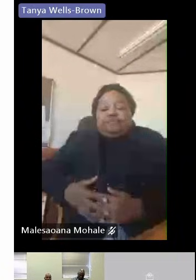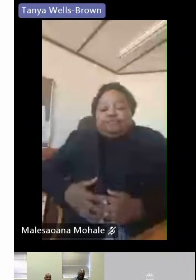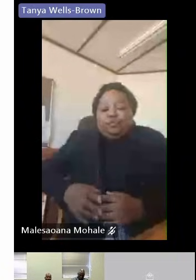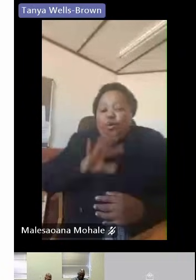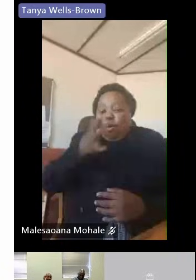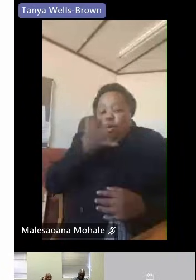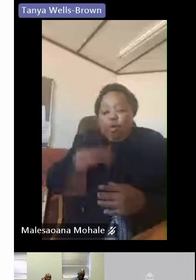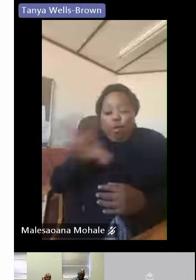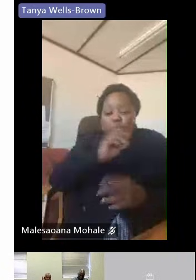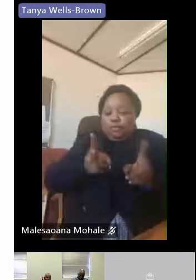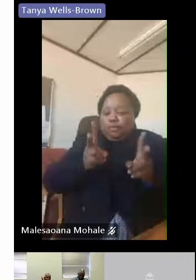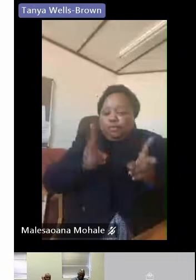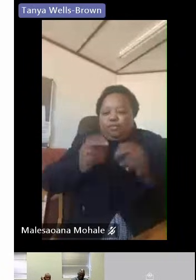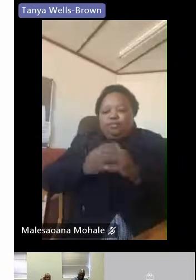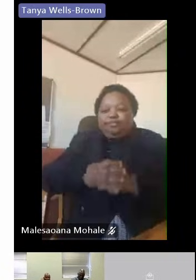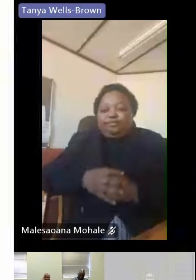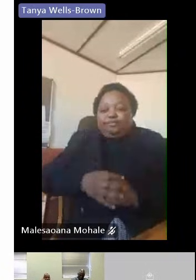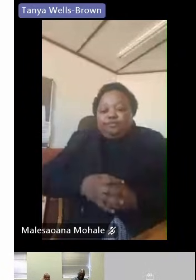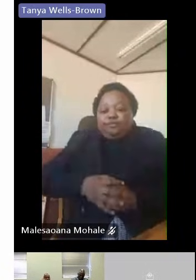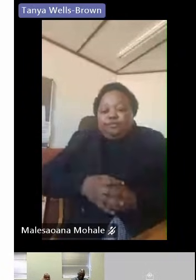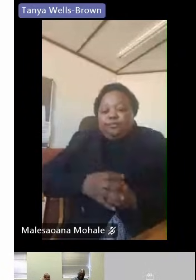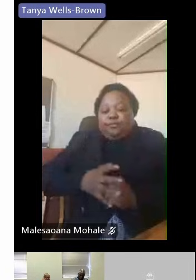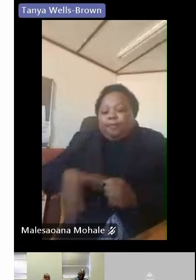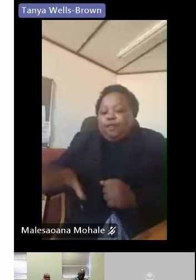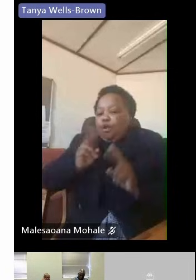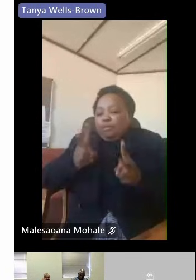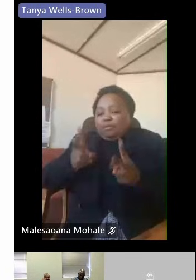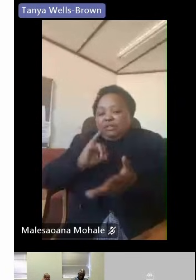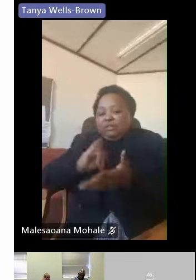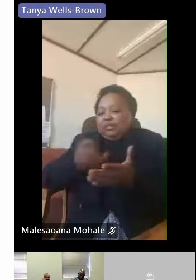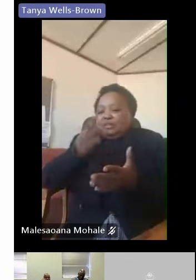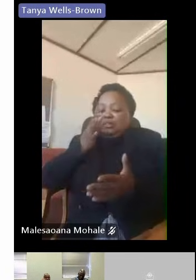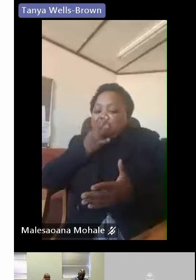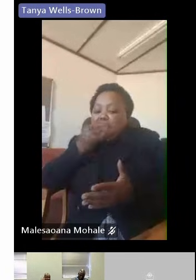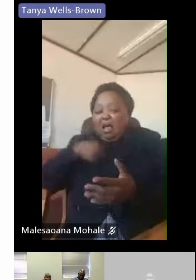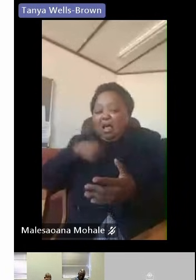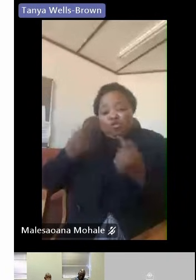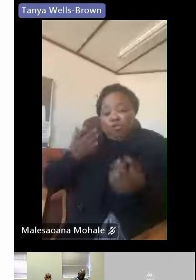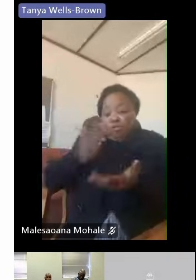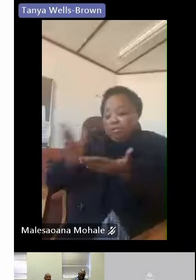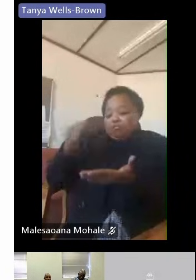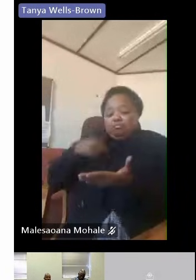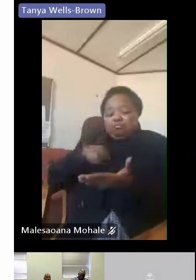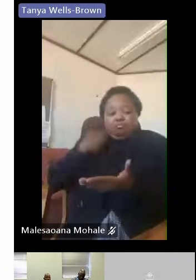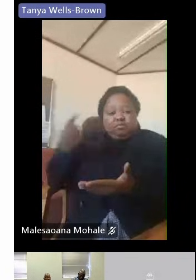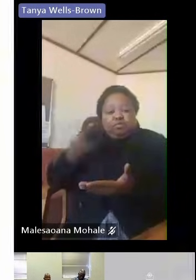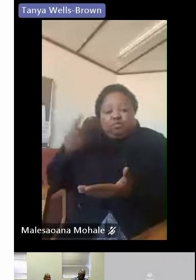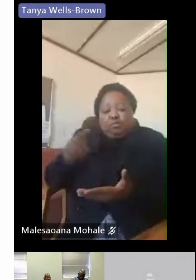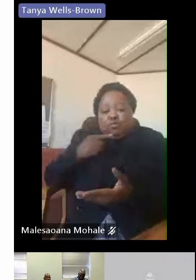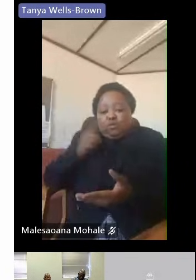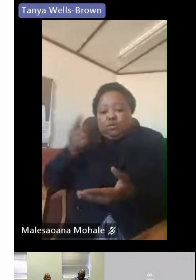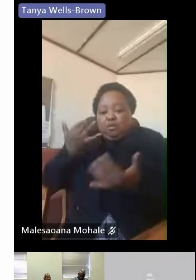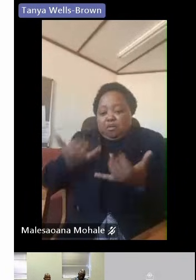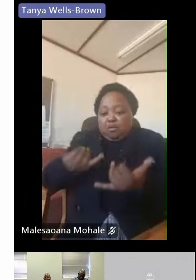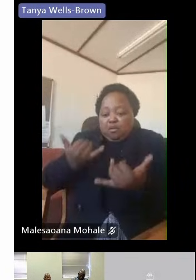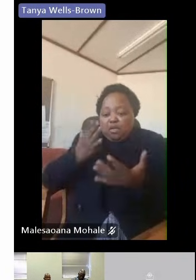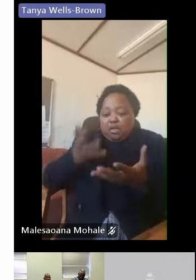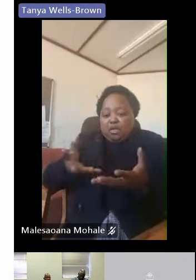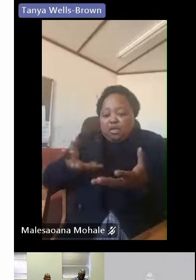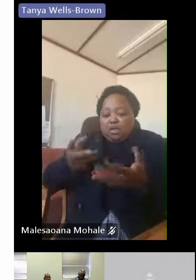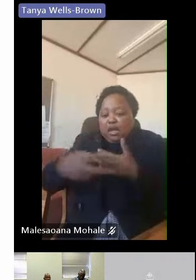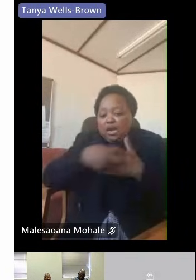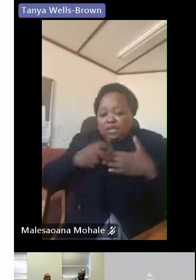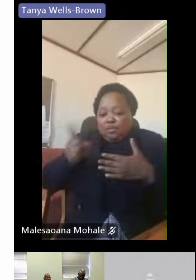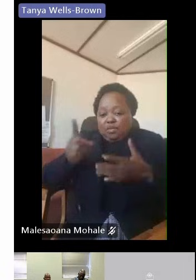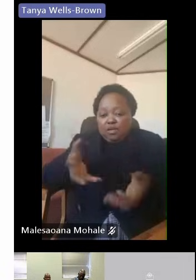A lot of people said, I just do my part alone. So there's this really strong sense of loneliness when dealing with a case. We lose a